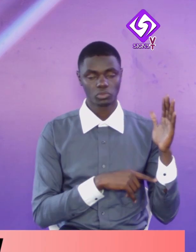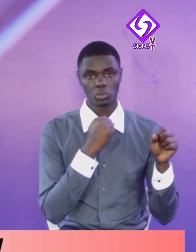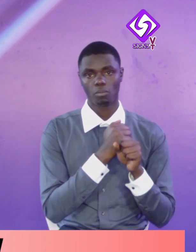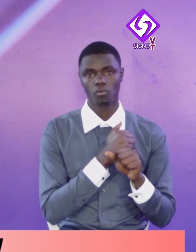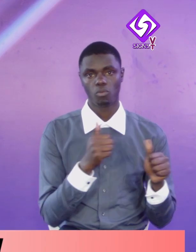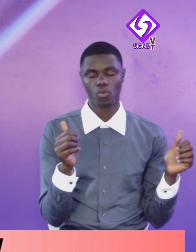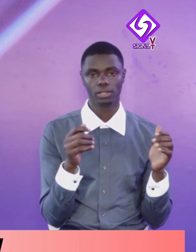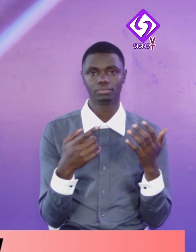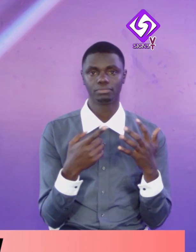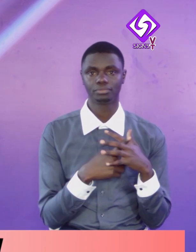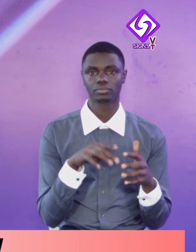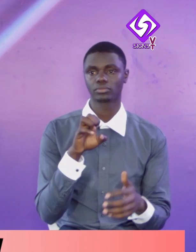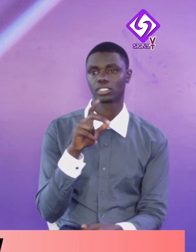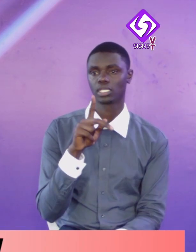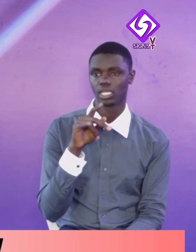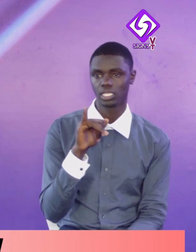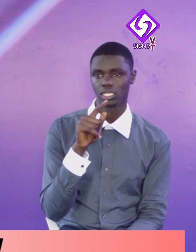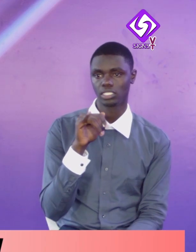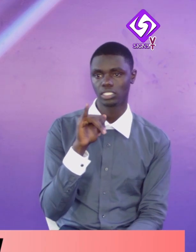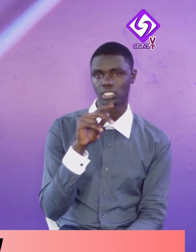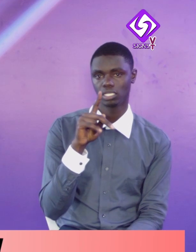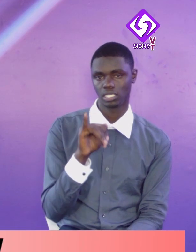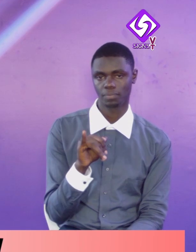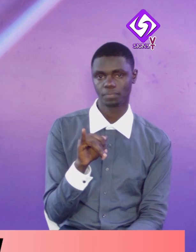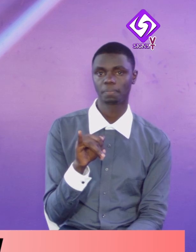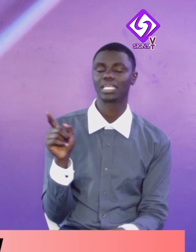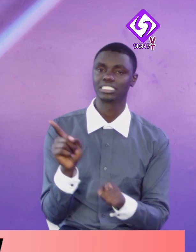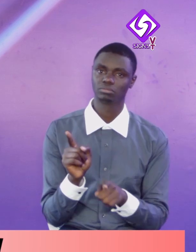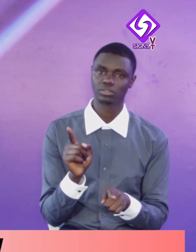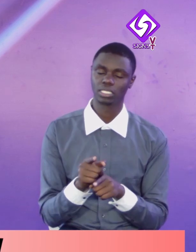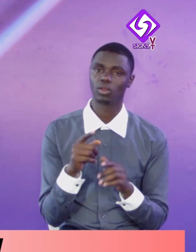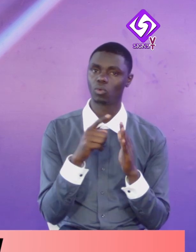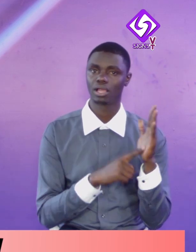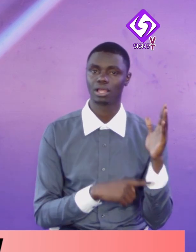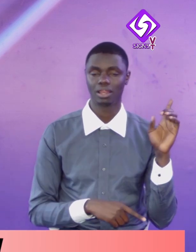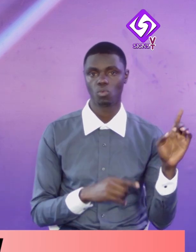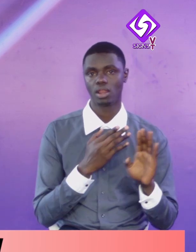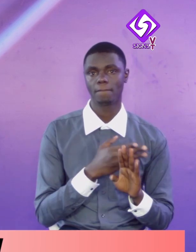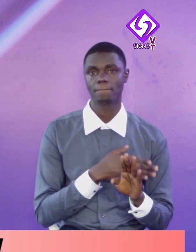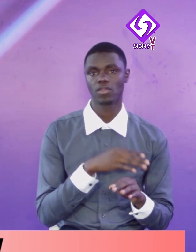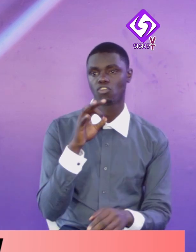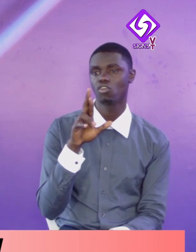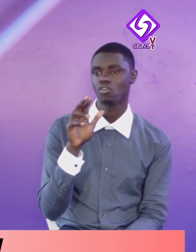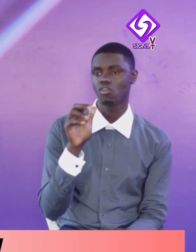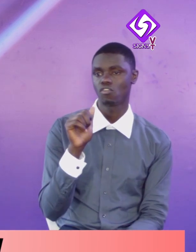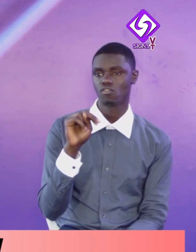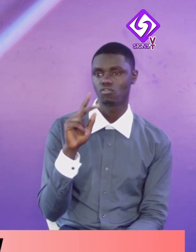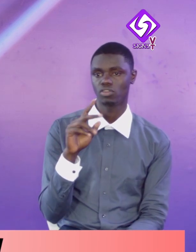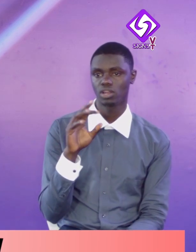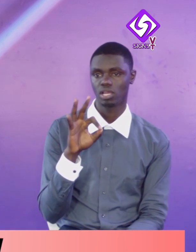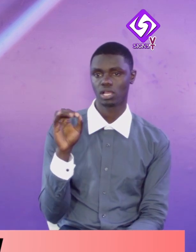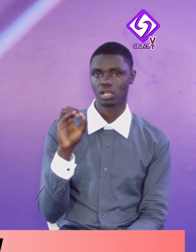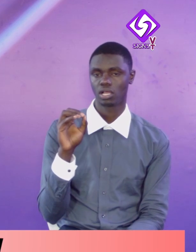start from Ekitike, although he came from Frankfurt. But he was there at League 1 before he joined Frankfurt. They are